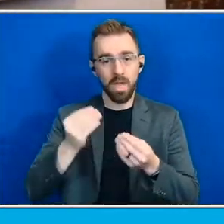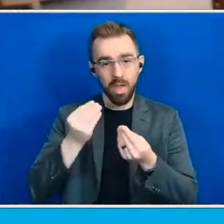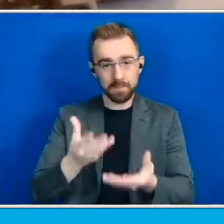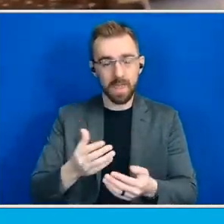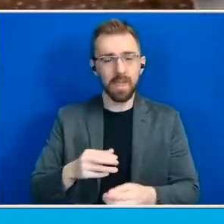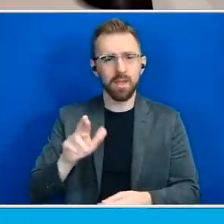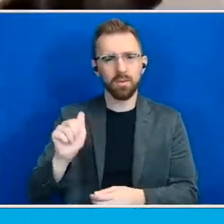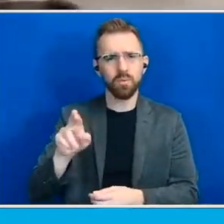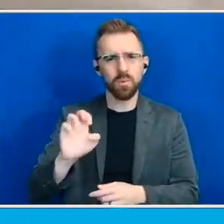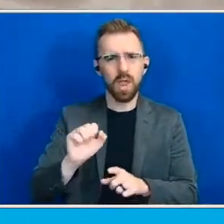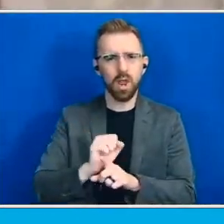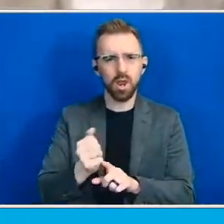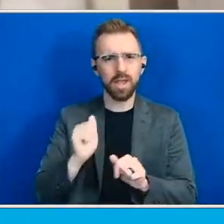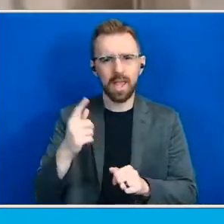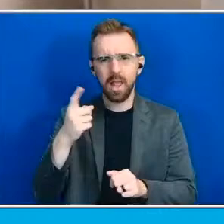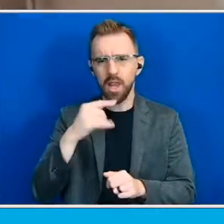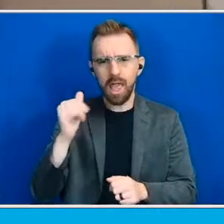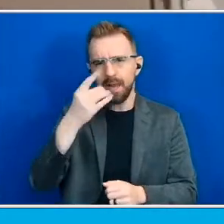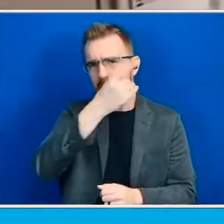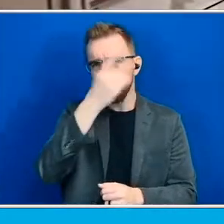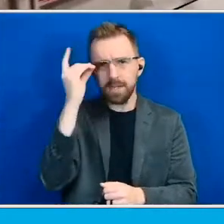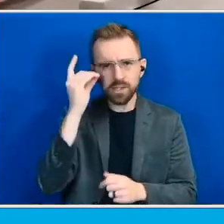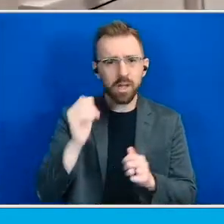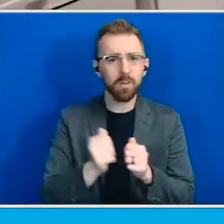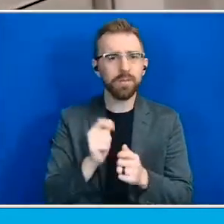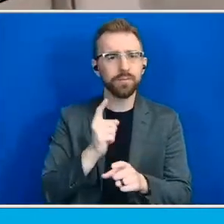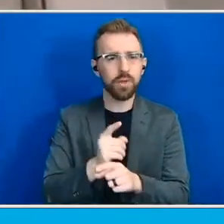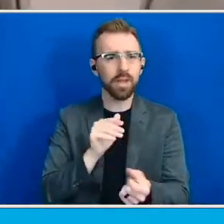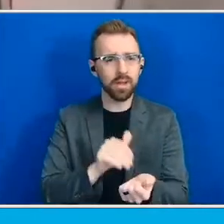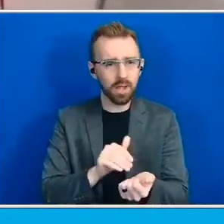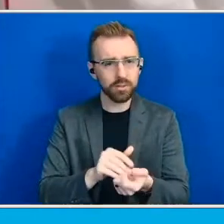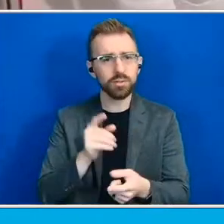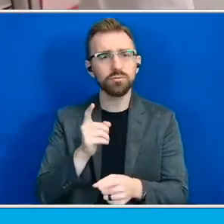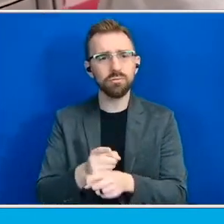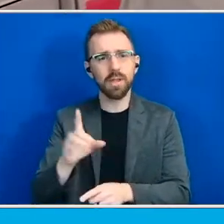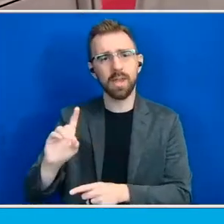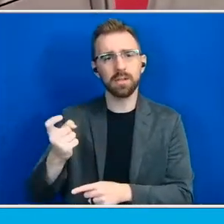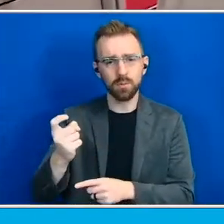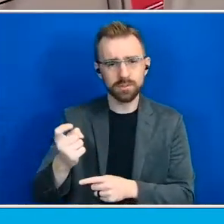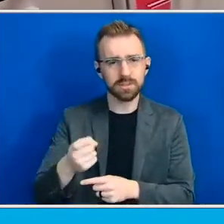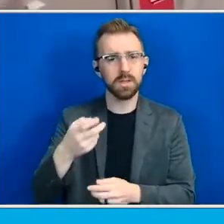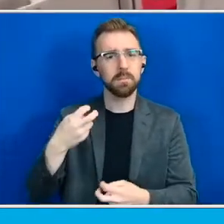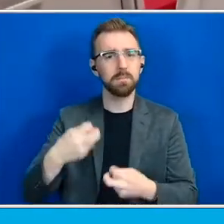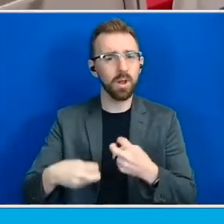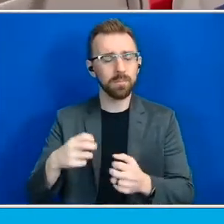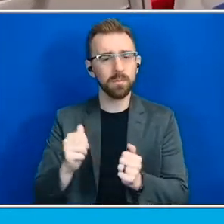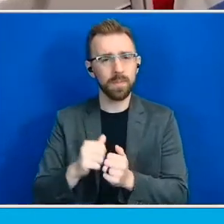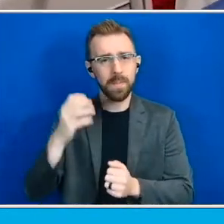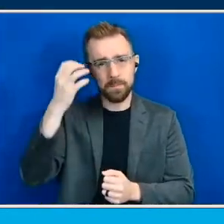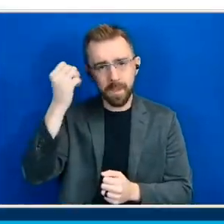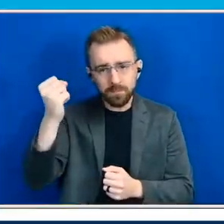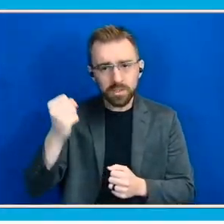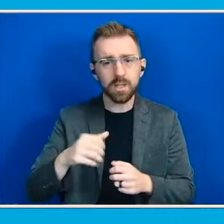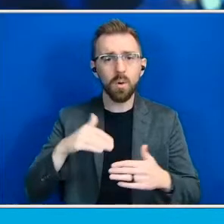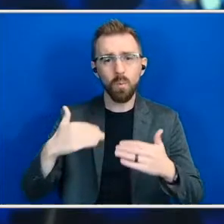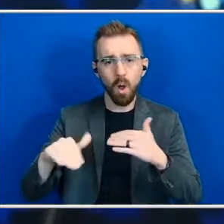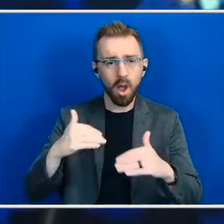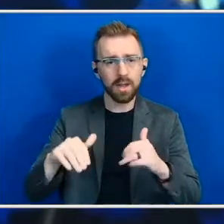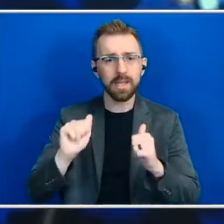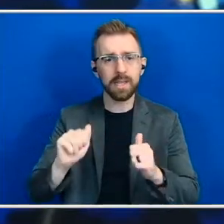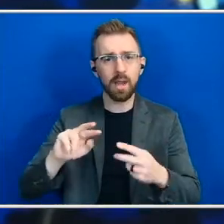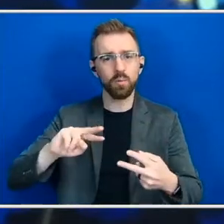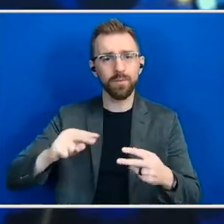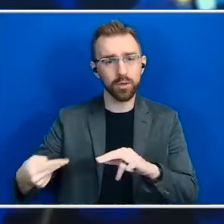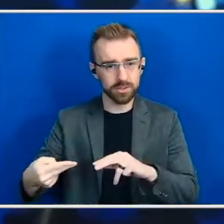mimic dementia, but with the right doctor and the right diagnosis, problems with memory and walking can be reversed. I'm